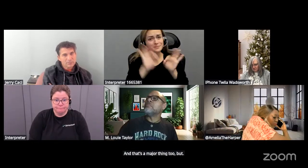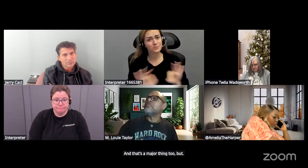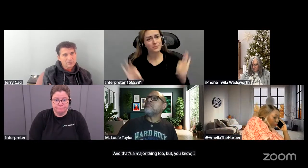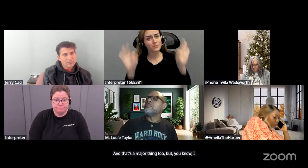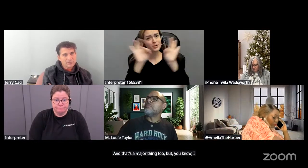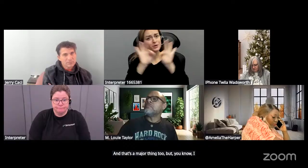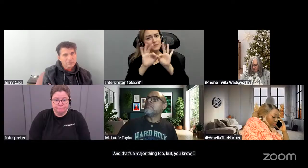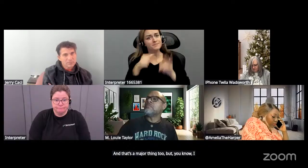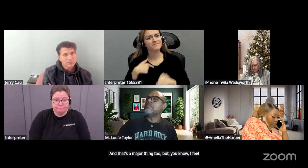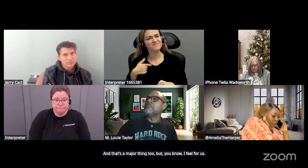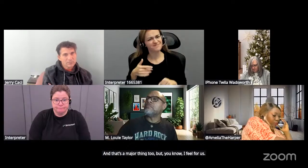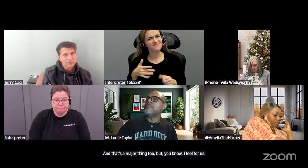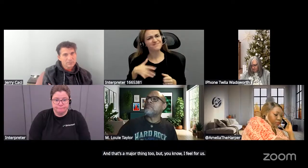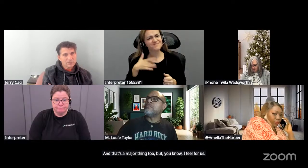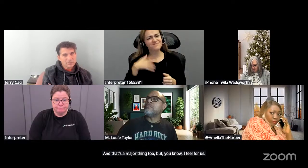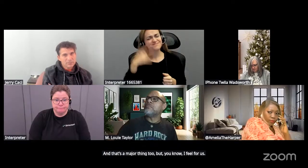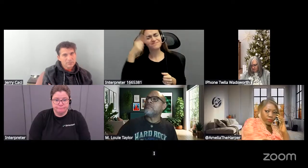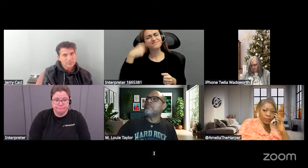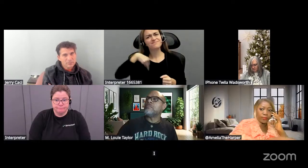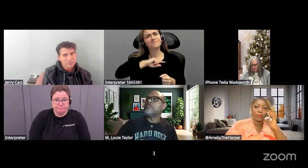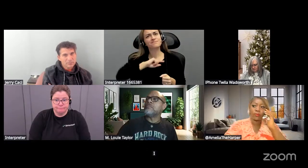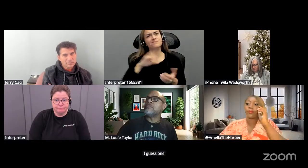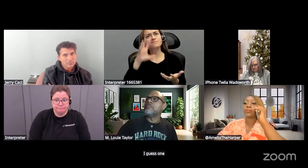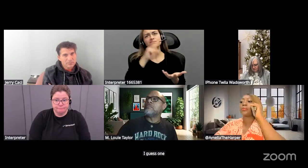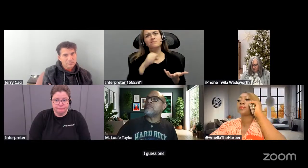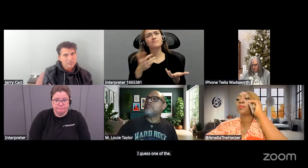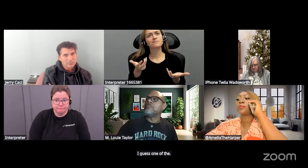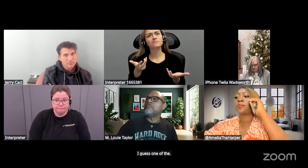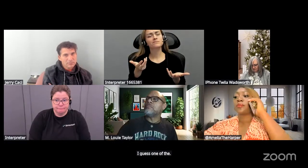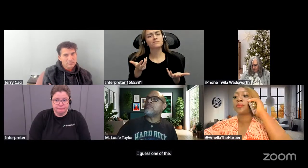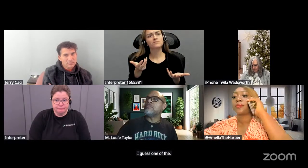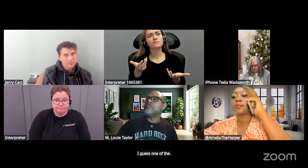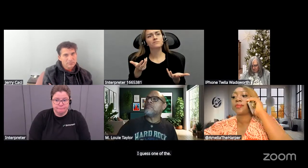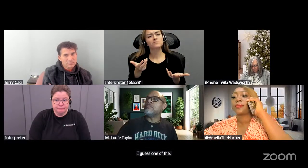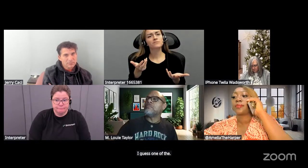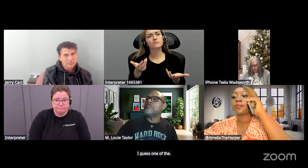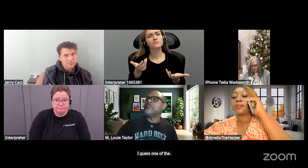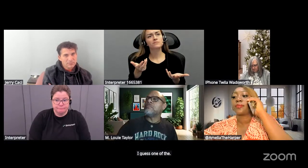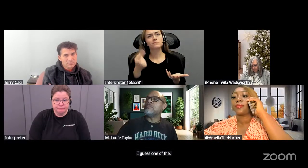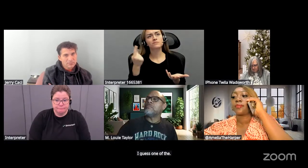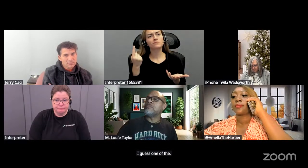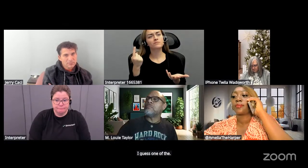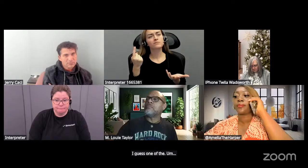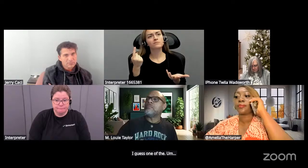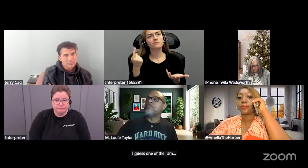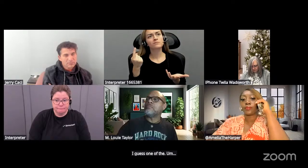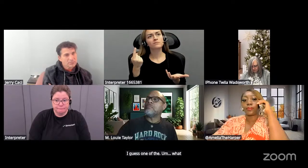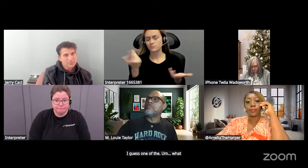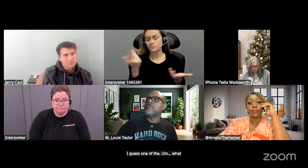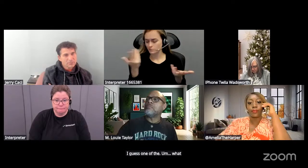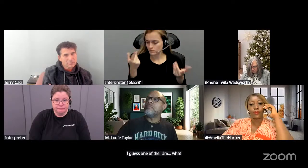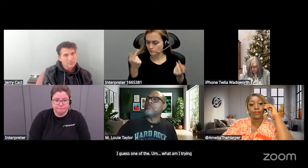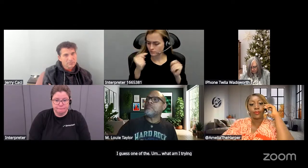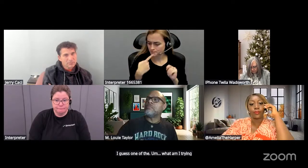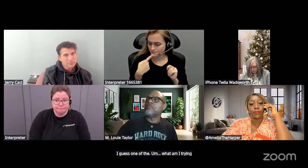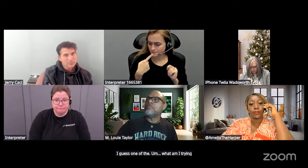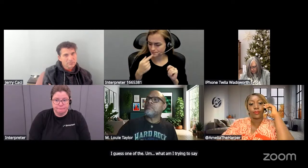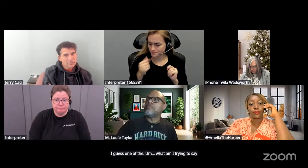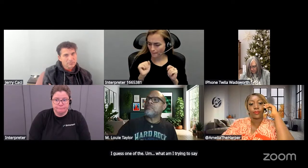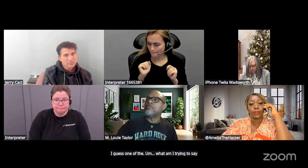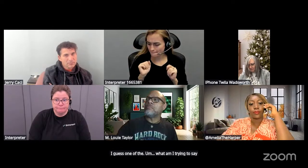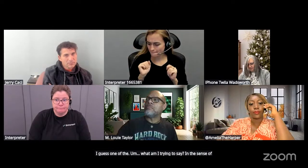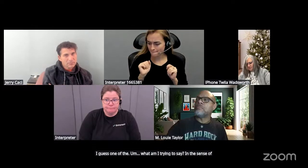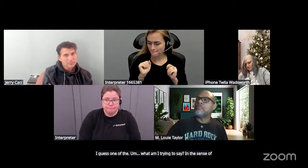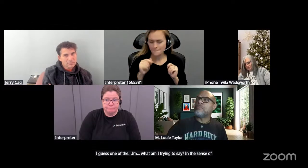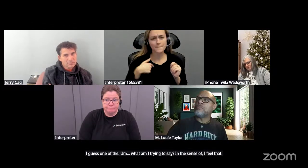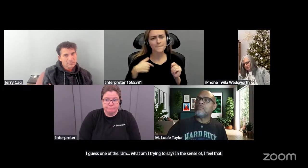feel for us, I guess one of the um, what am I trying to say in the sense of I